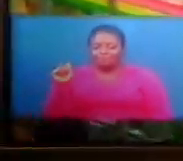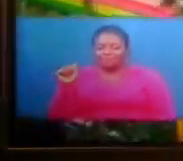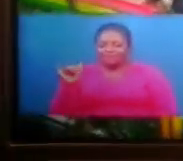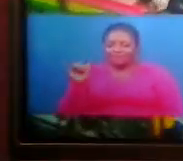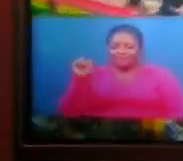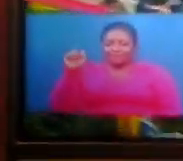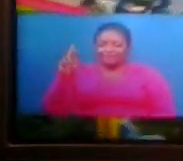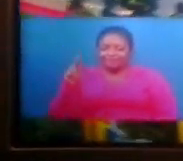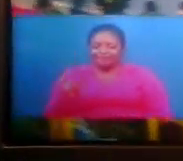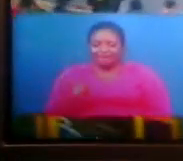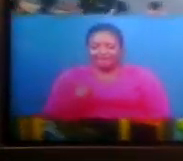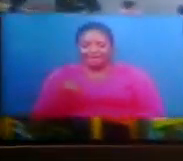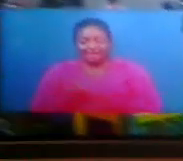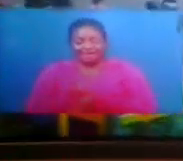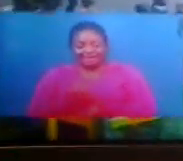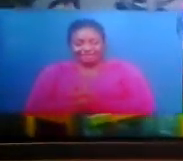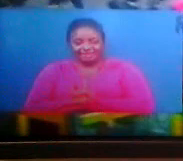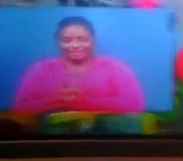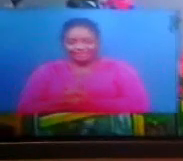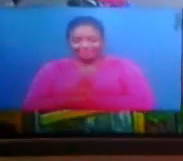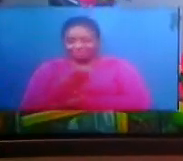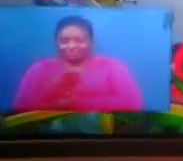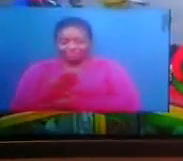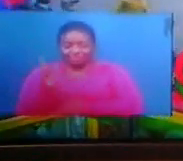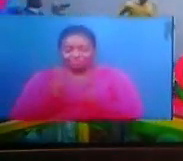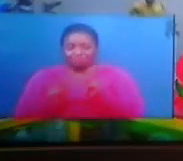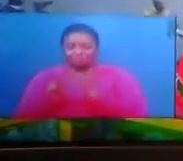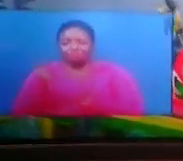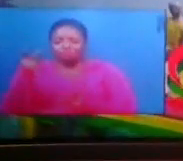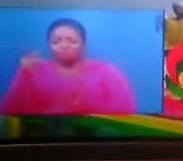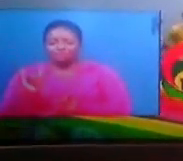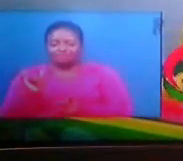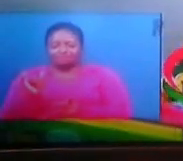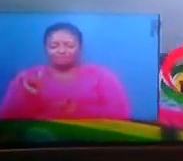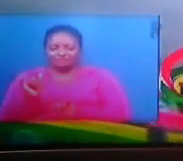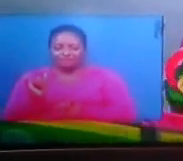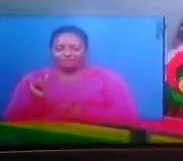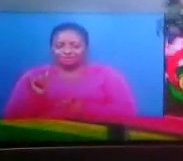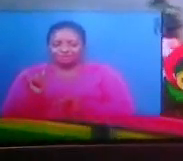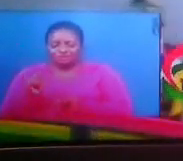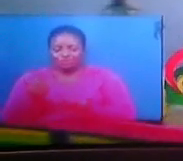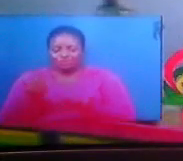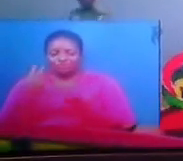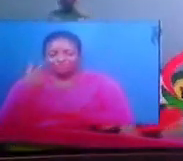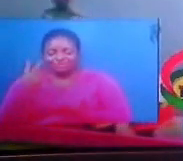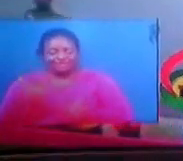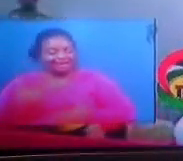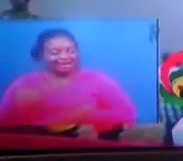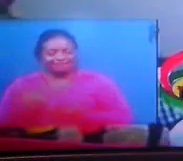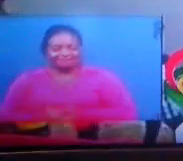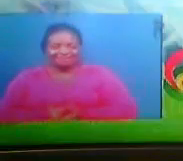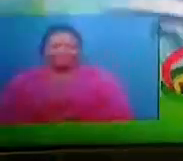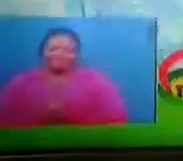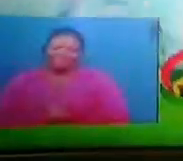Ghanaians are enthusiastic about Ghana. The people of Kumasi are enthusiastic about Ghana, and they are excited